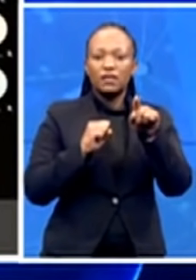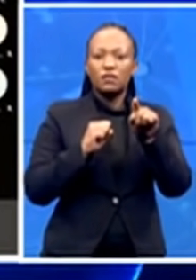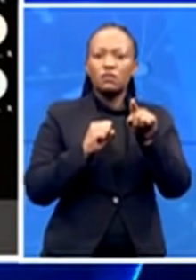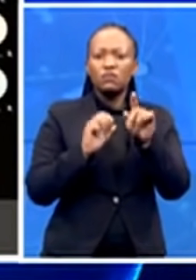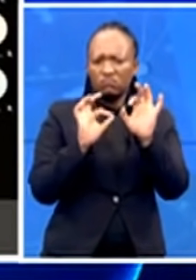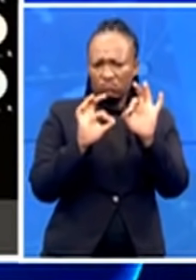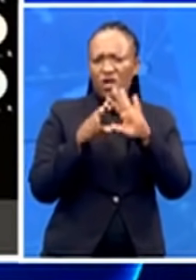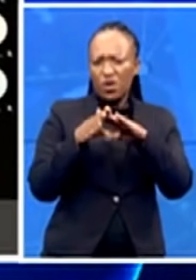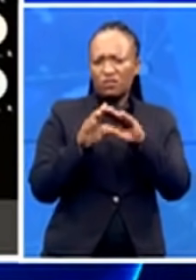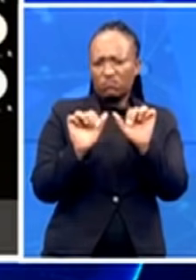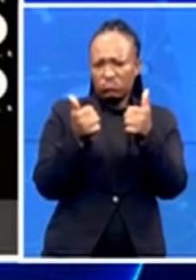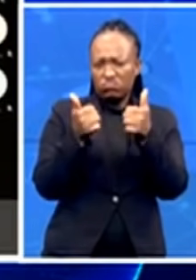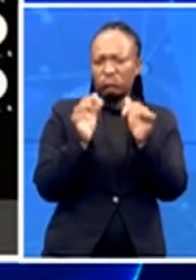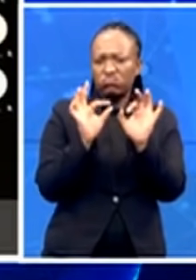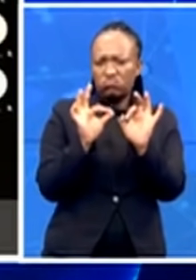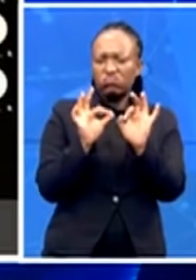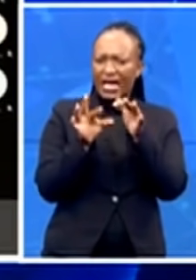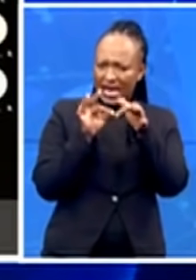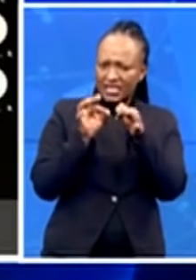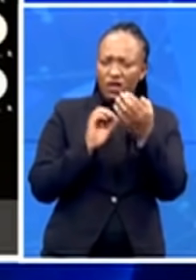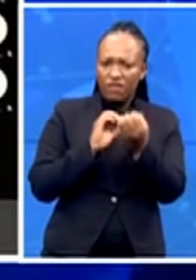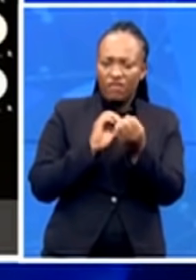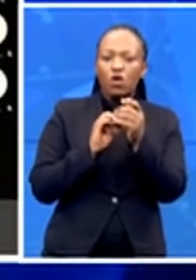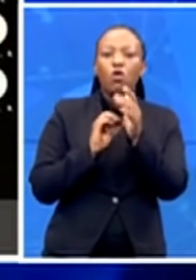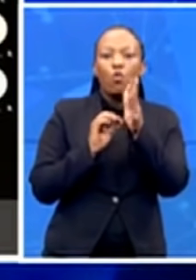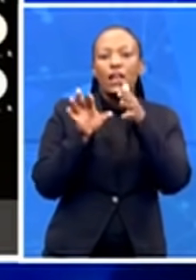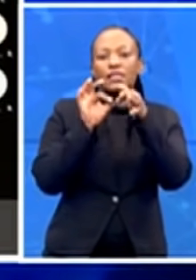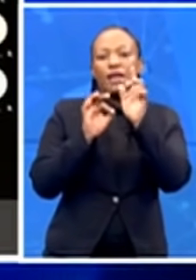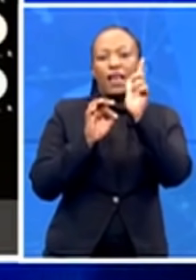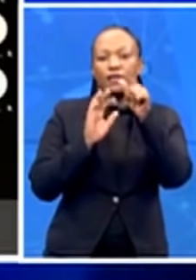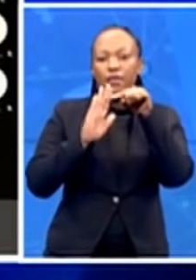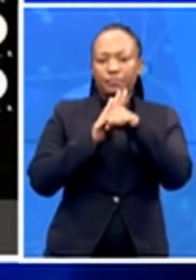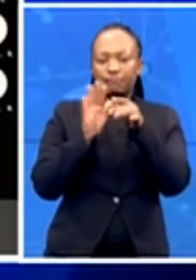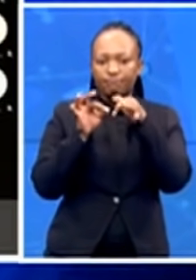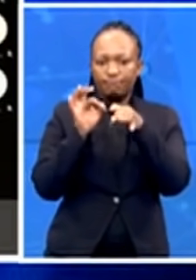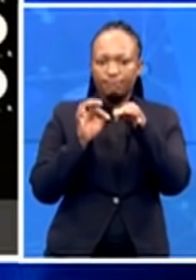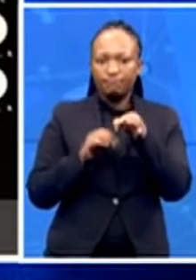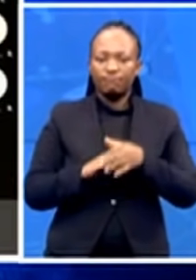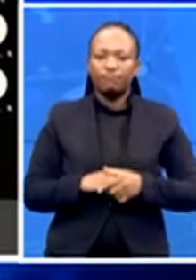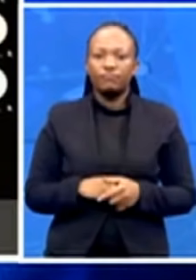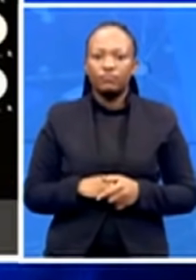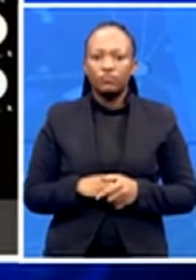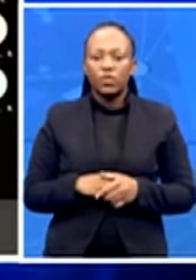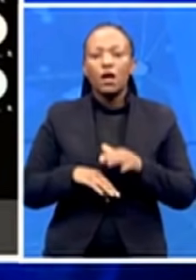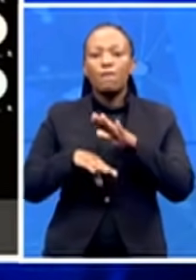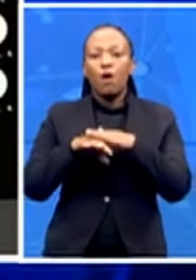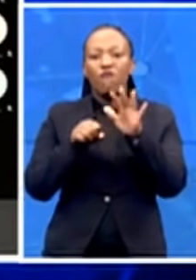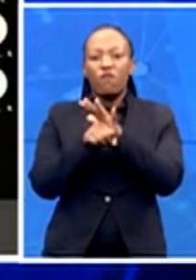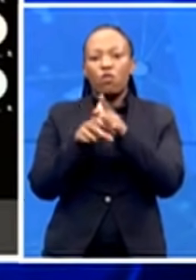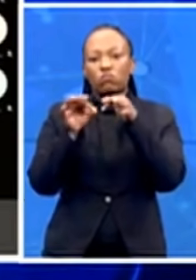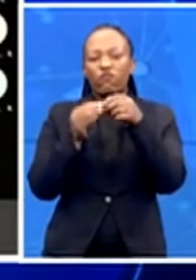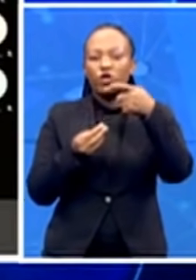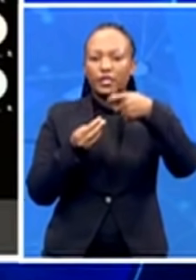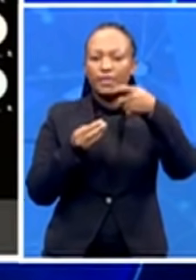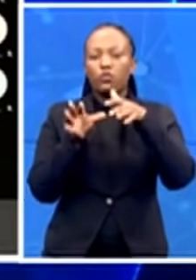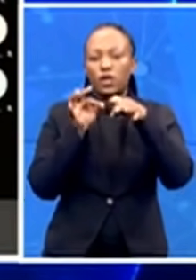and we deal with that later in this note and deal with it more fully in the judgment as well. And therefore, the